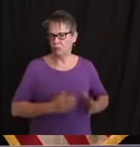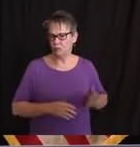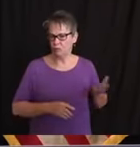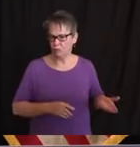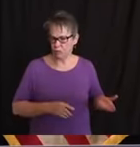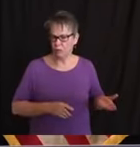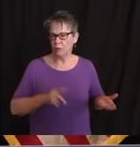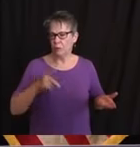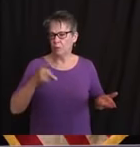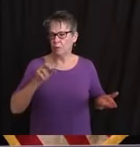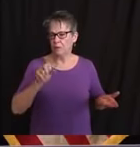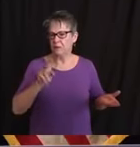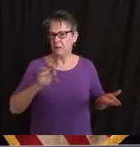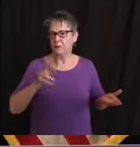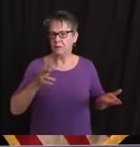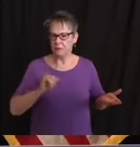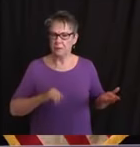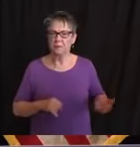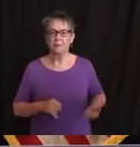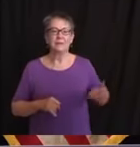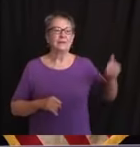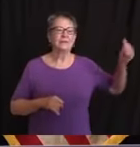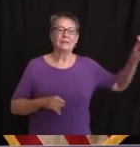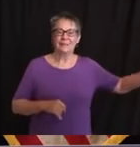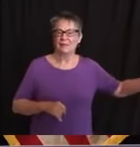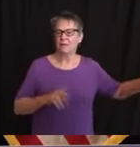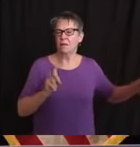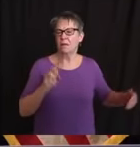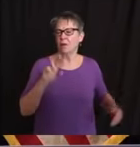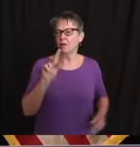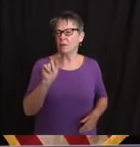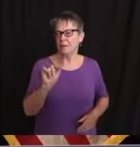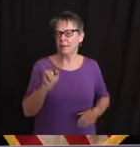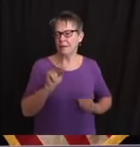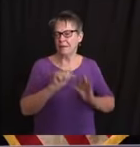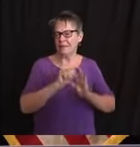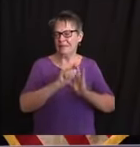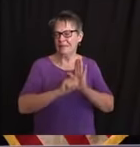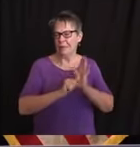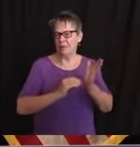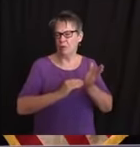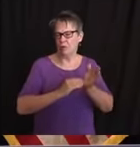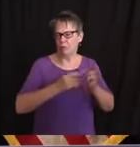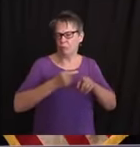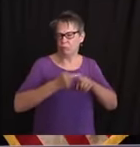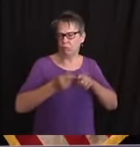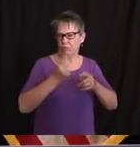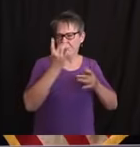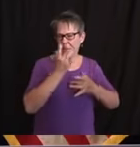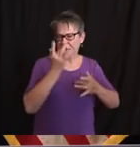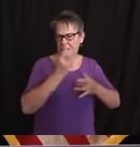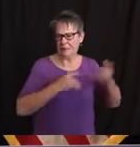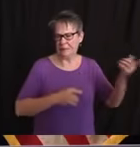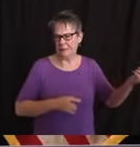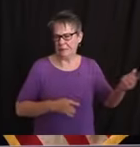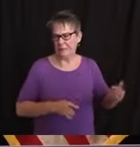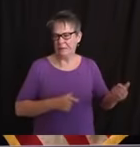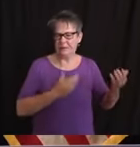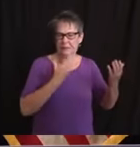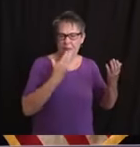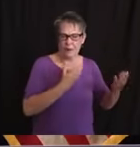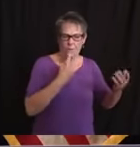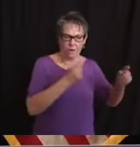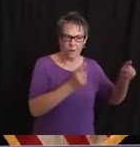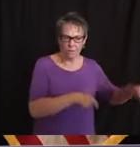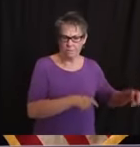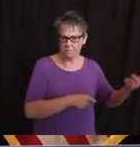the state's epidemiologist, Dr. Christina Tan. Thank you both for being here. Another familiar face, I might add, Tina. And